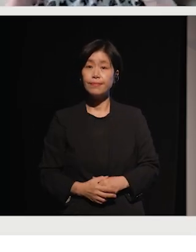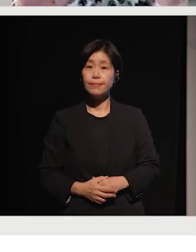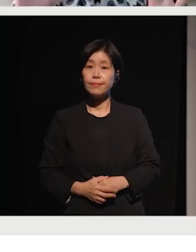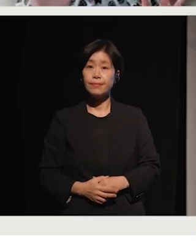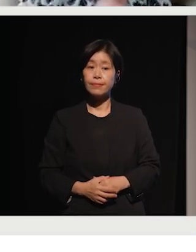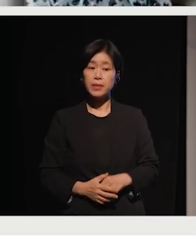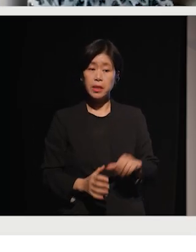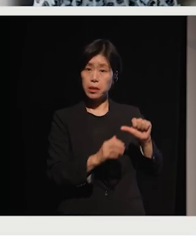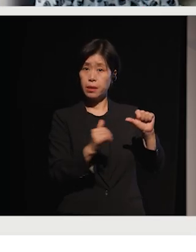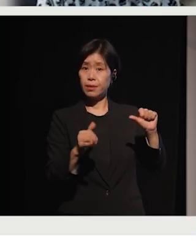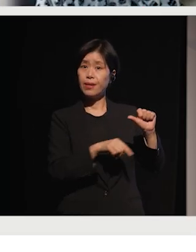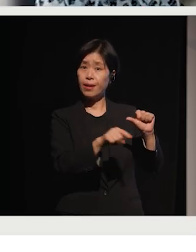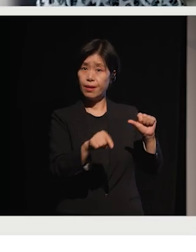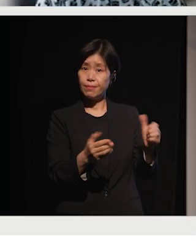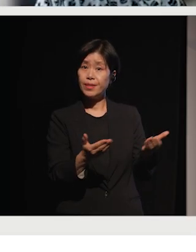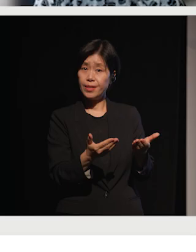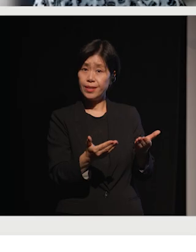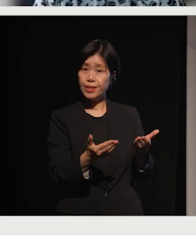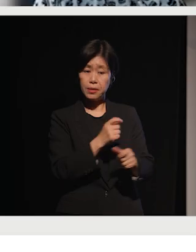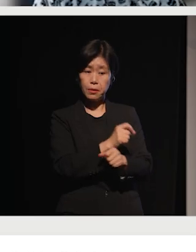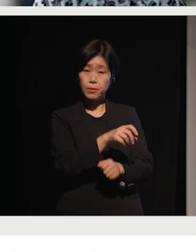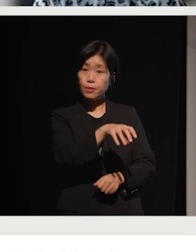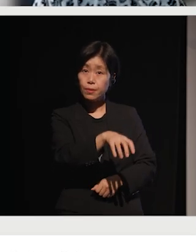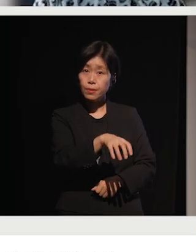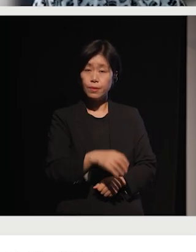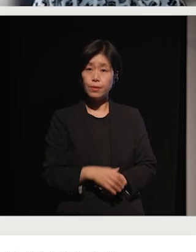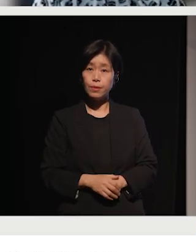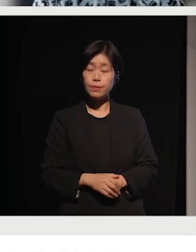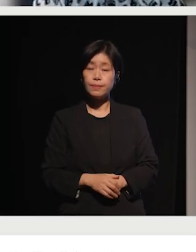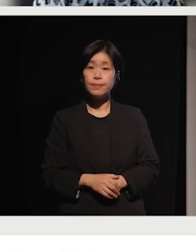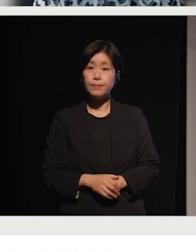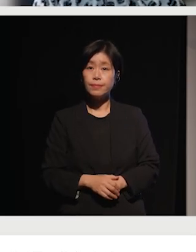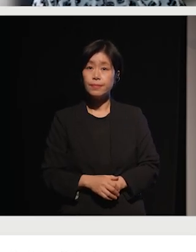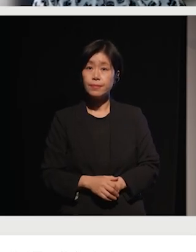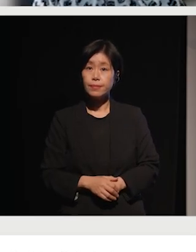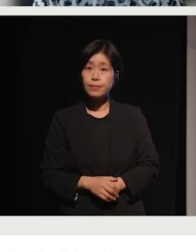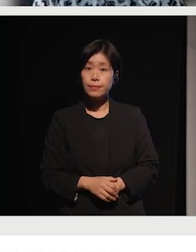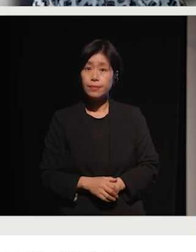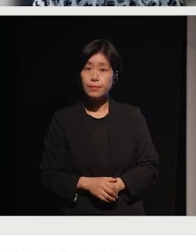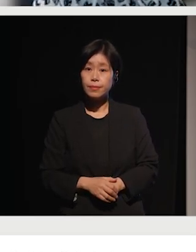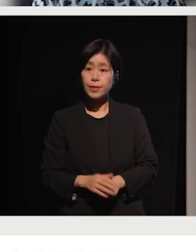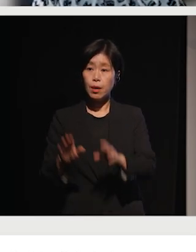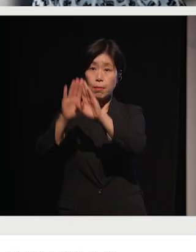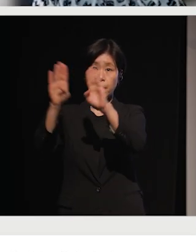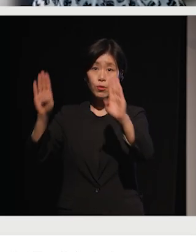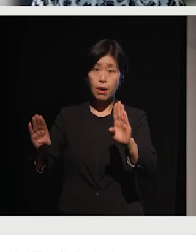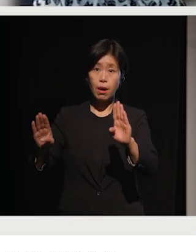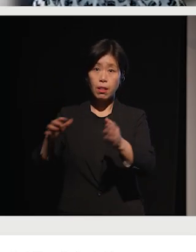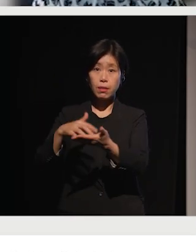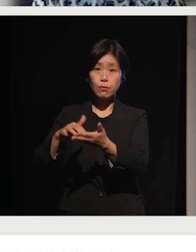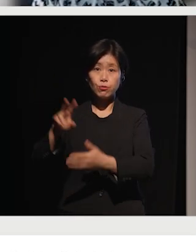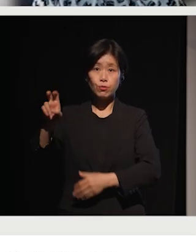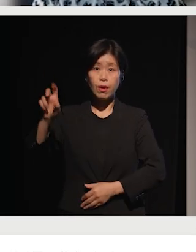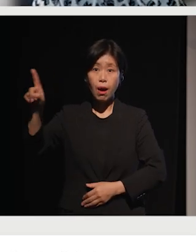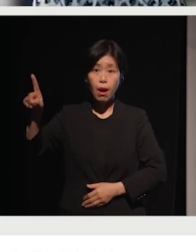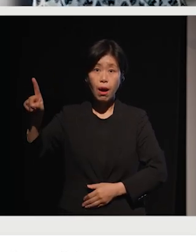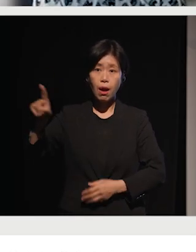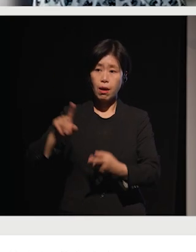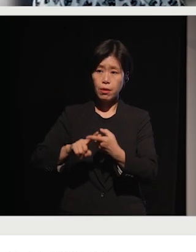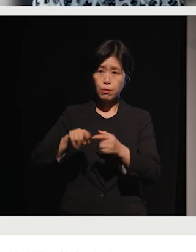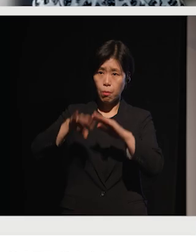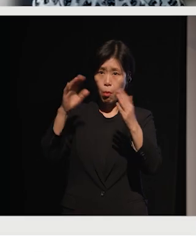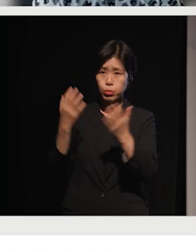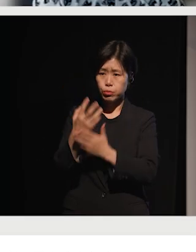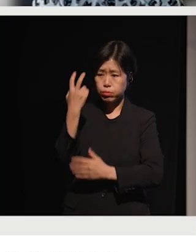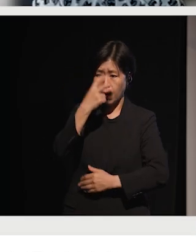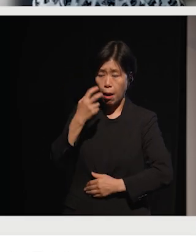do all of these things for all 21 museums. The next responsibility and priority, and